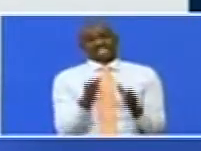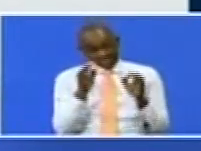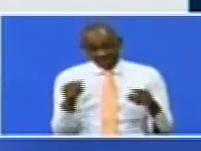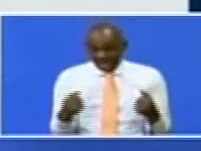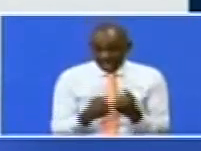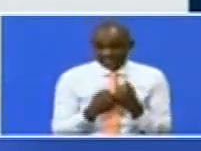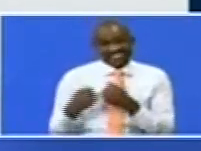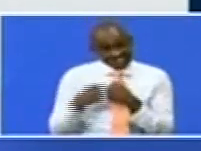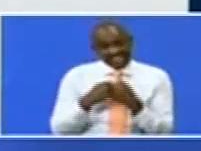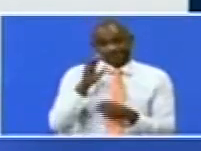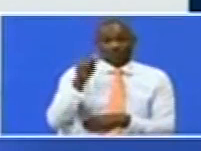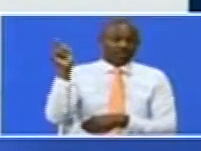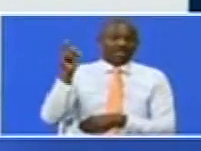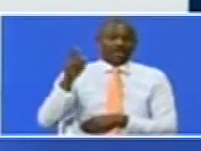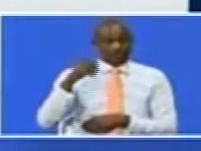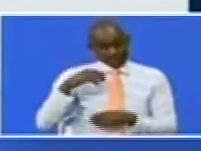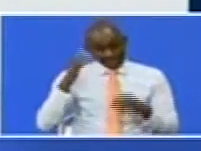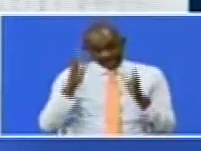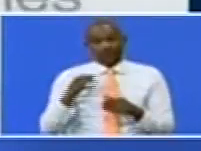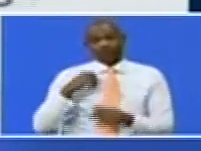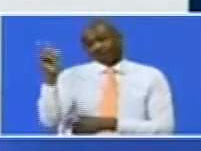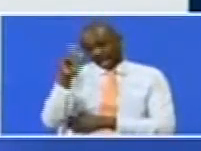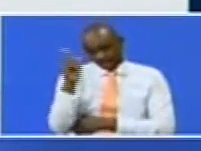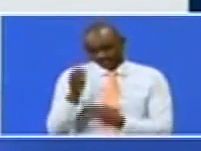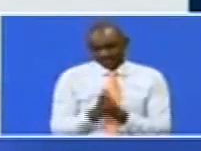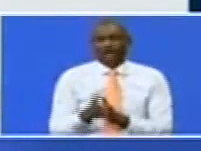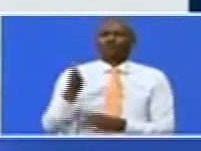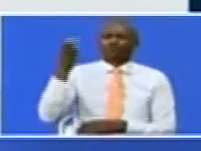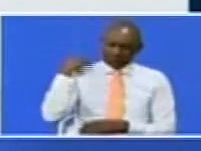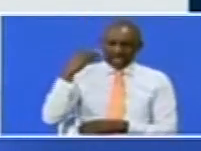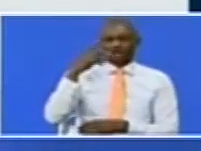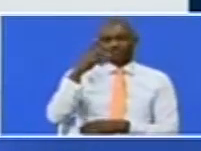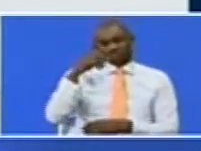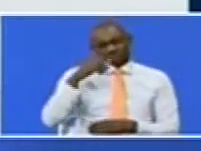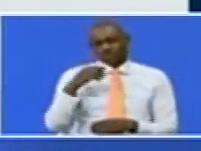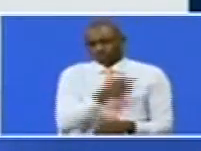fierce challenge from KANU's Paul Sang. Former Konoin Member of Parliament